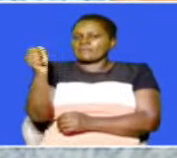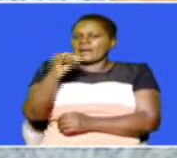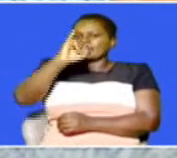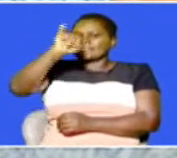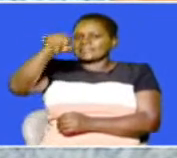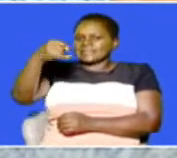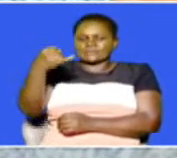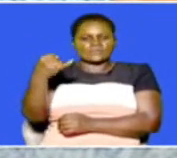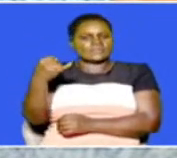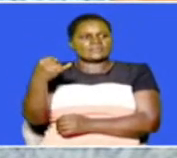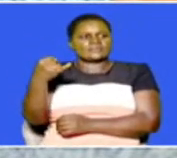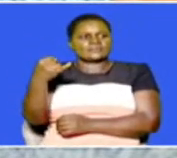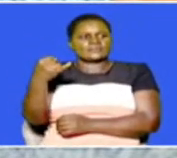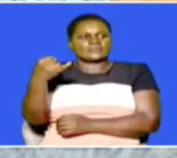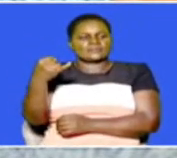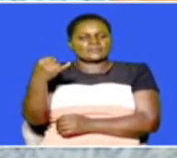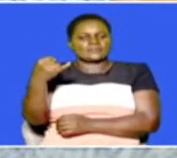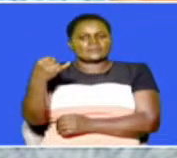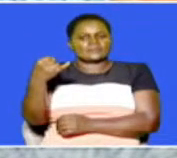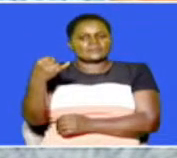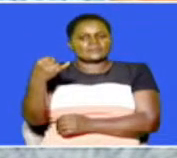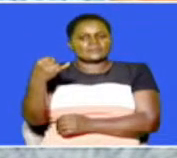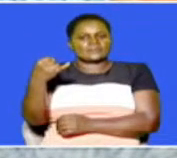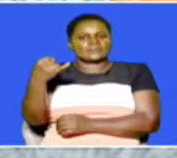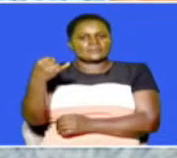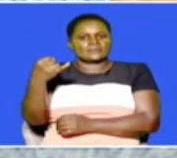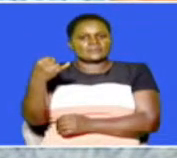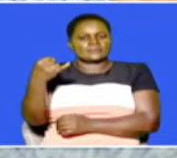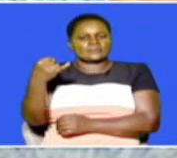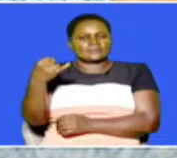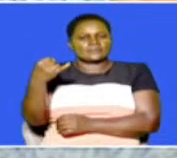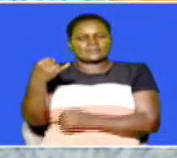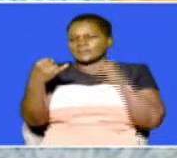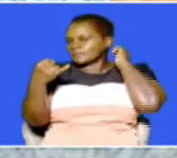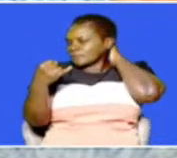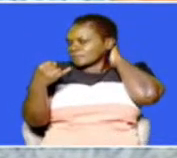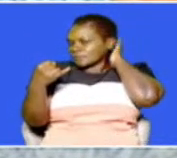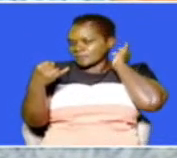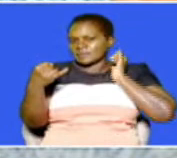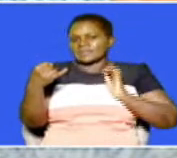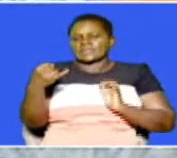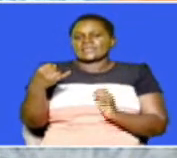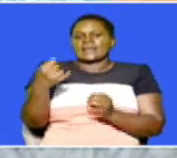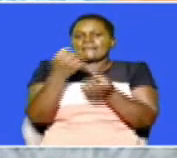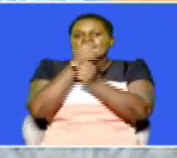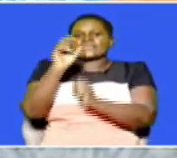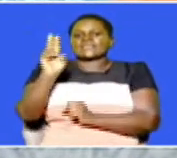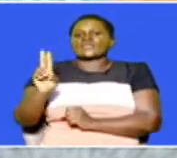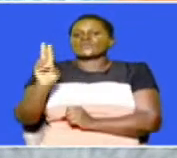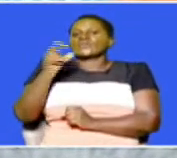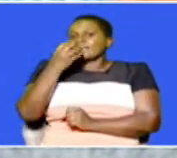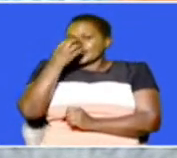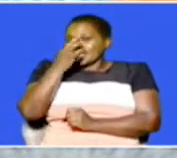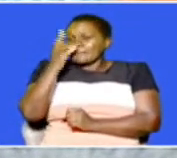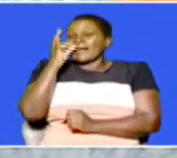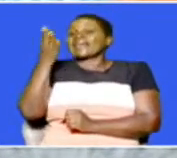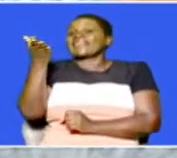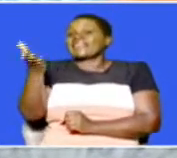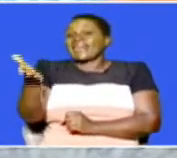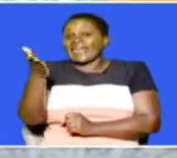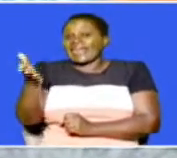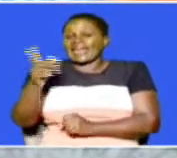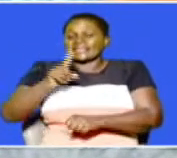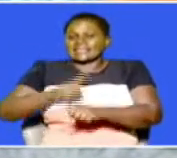January, I was, and in fact, President Kibaki was present in